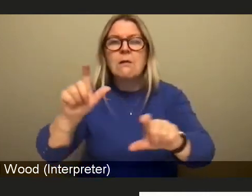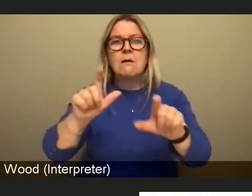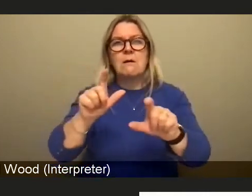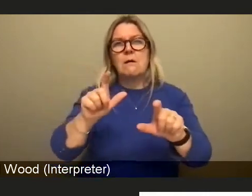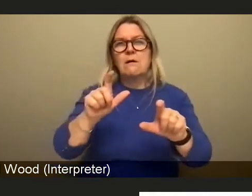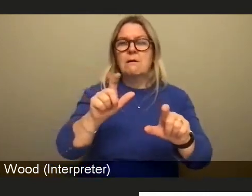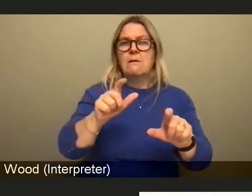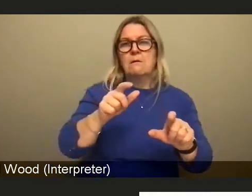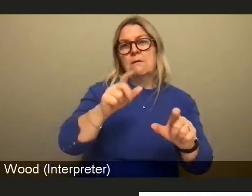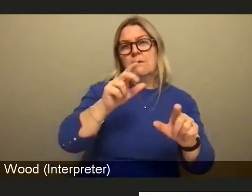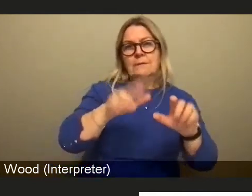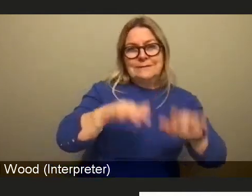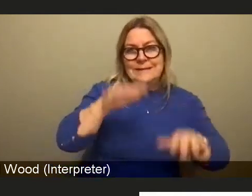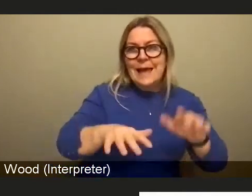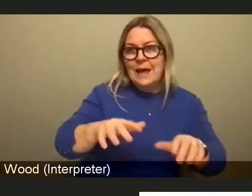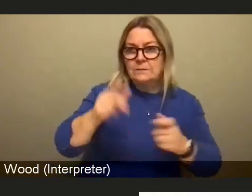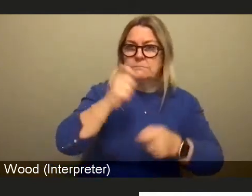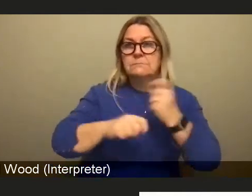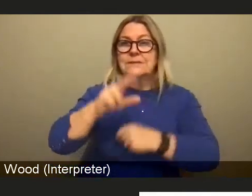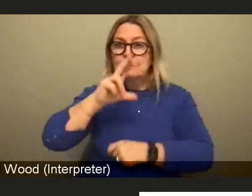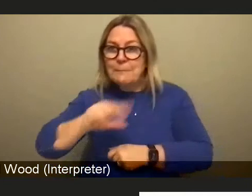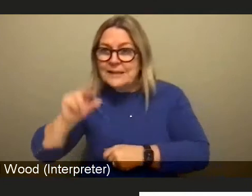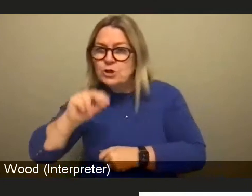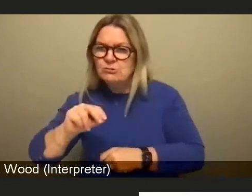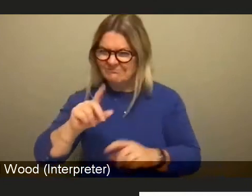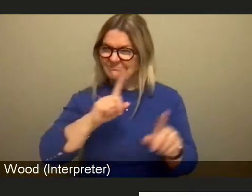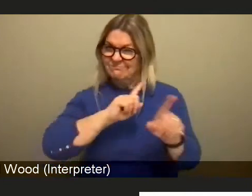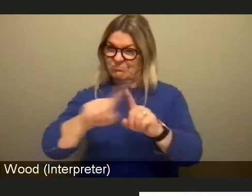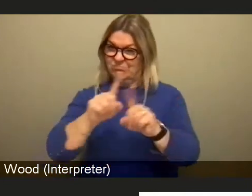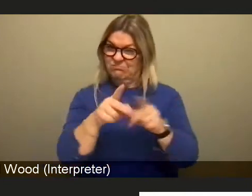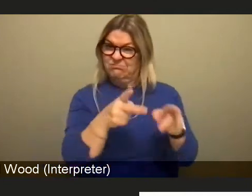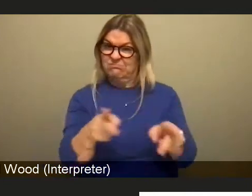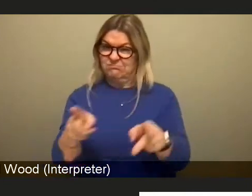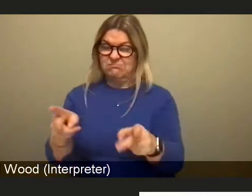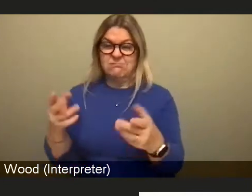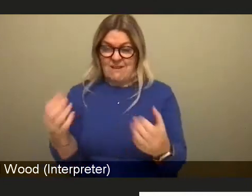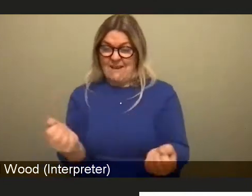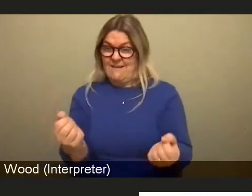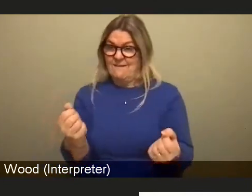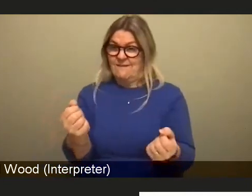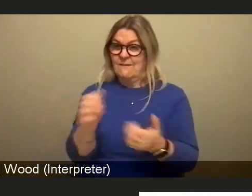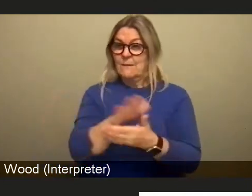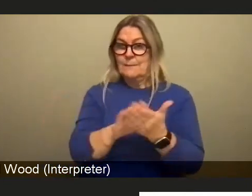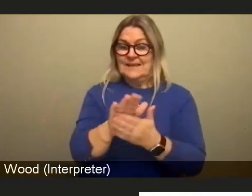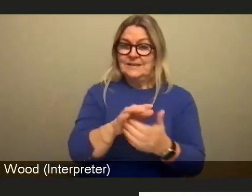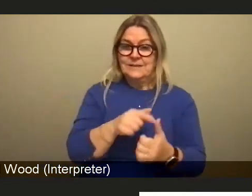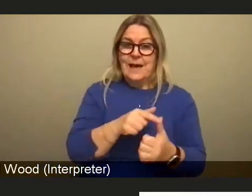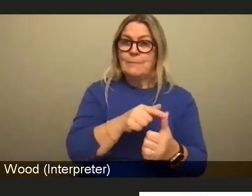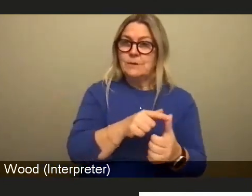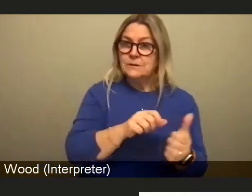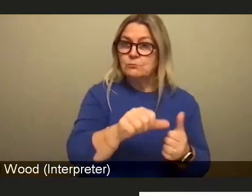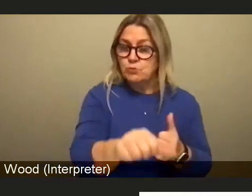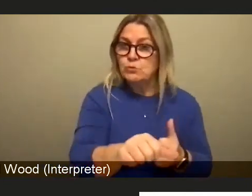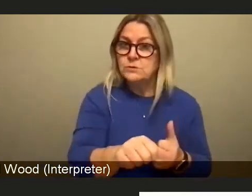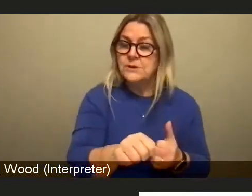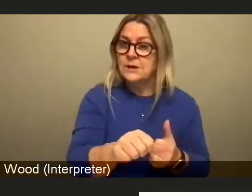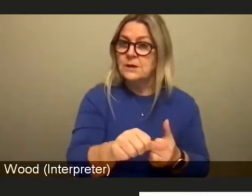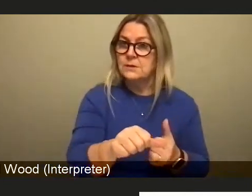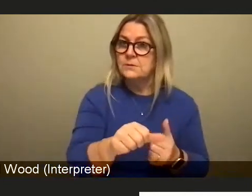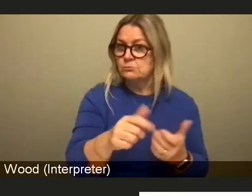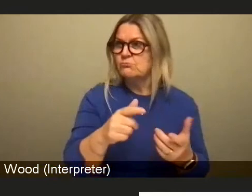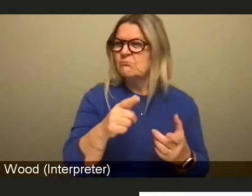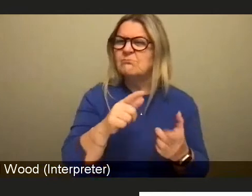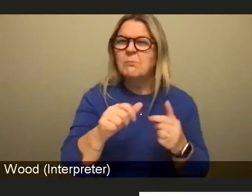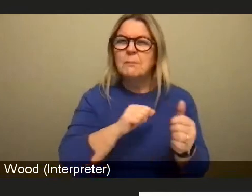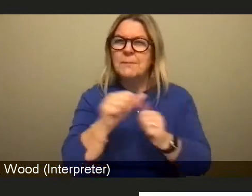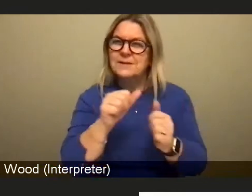functionality, accessibility features that can make a huge difference to somebody's experience of that application process, and making it clear in your advert that